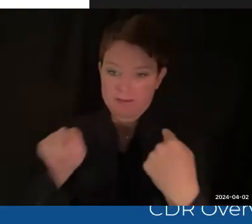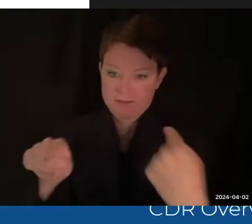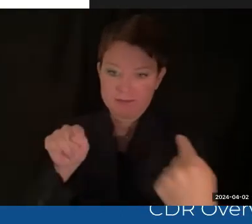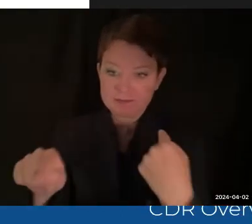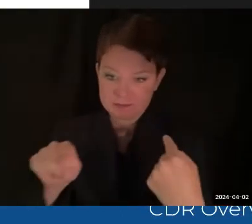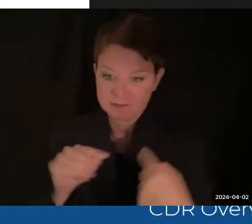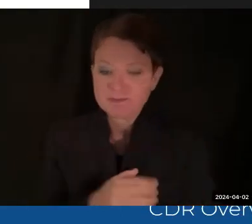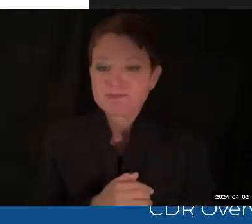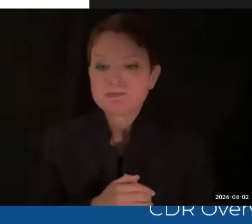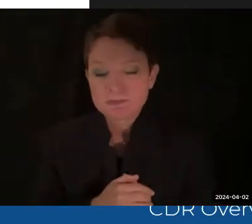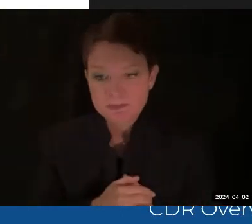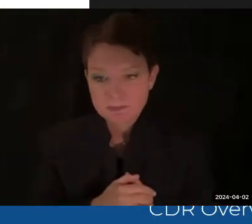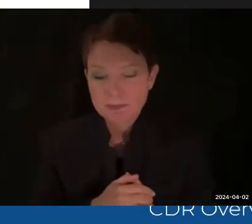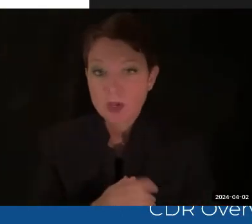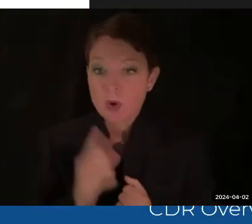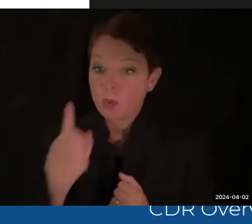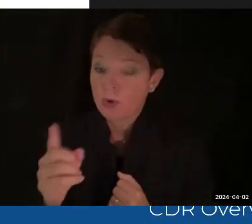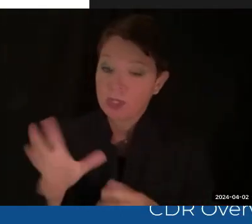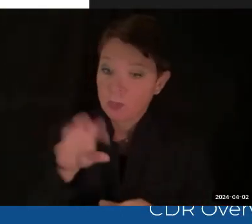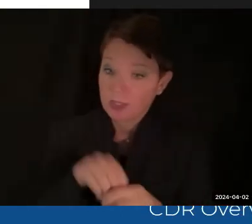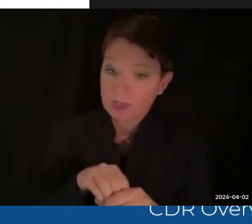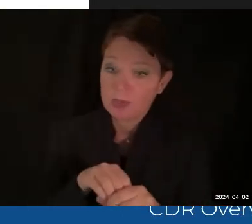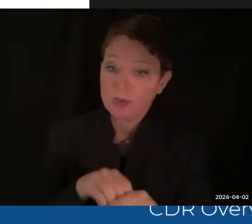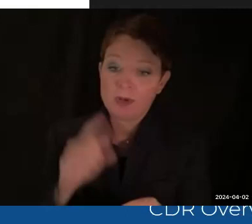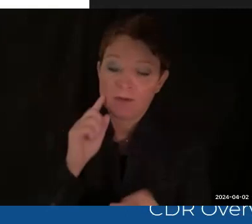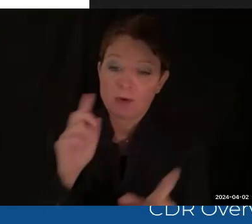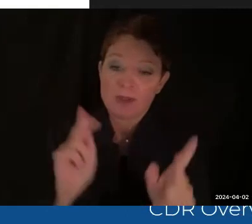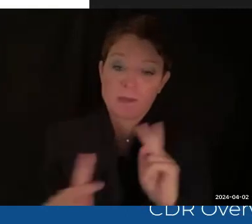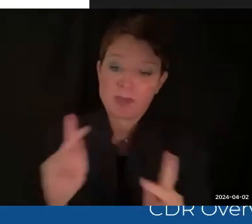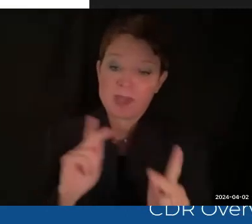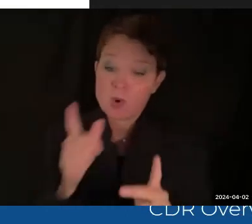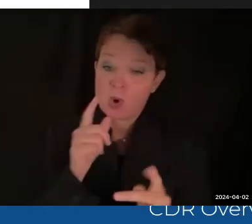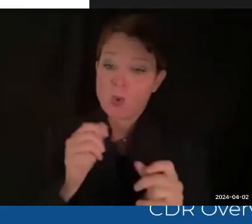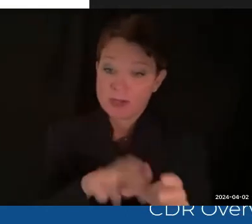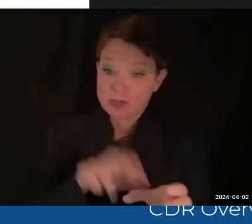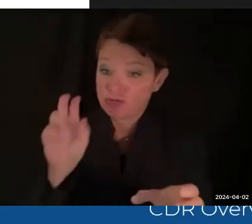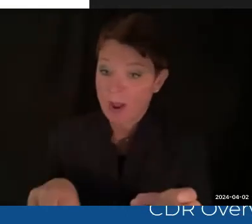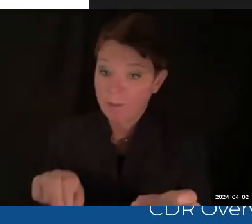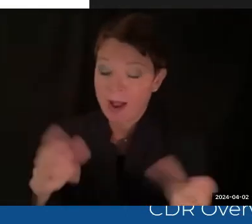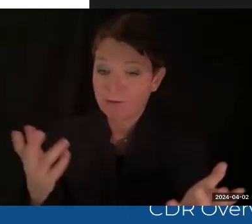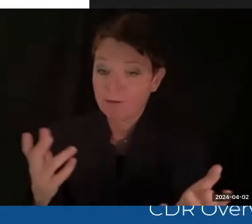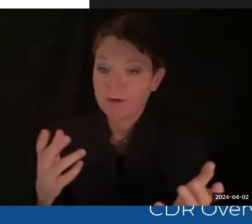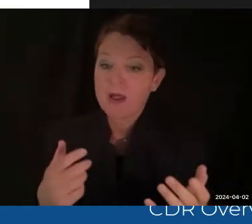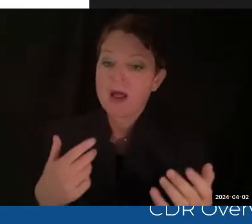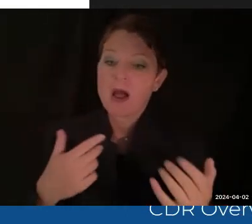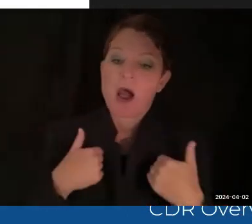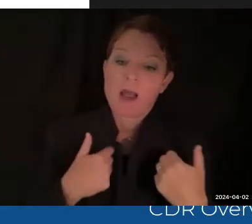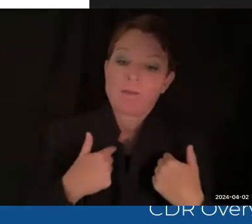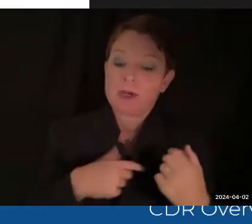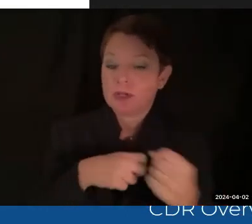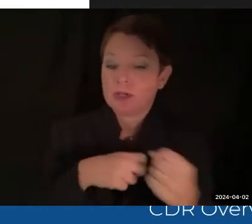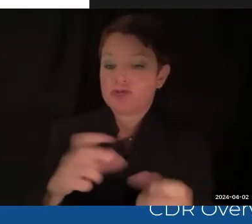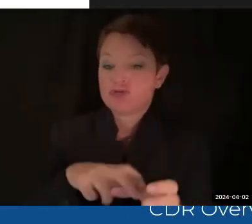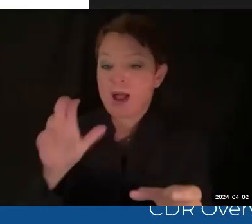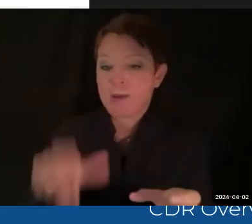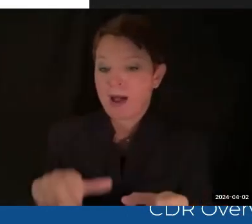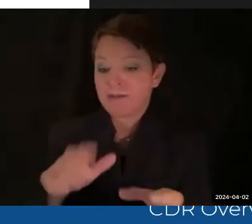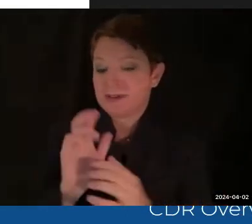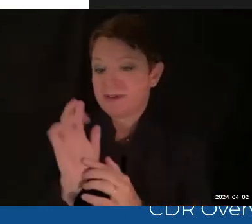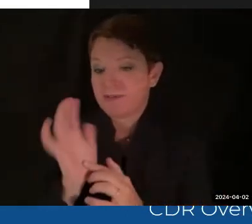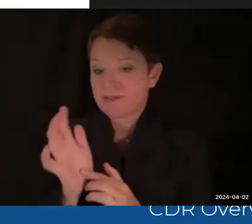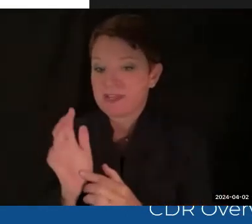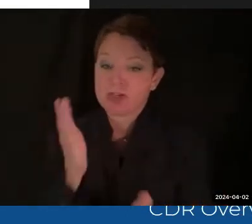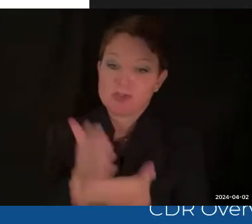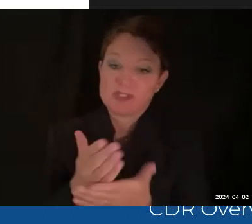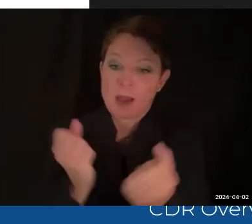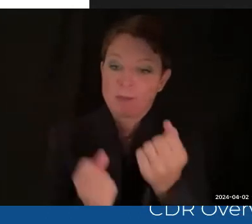So are you going to account for the people who just want to drop off? Like, oh, I'm going to drop off in 5 seconds. They stop their